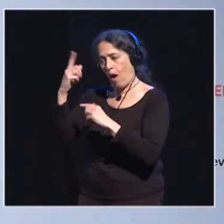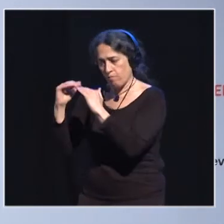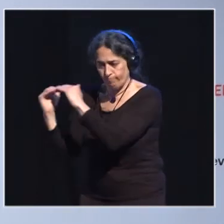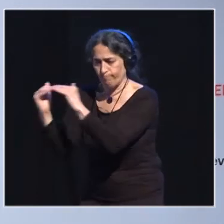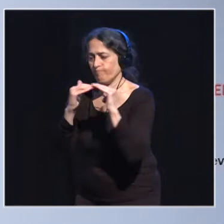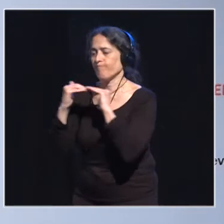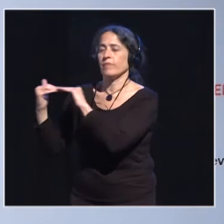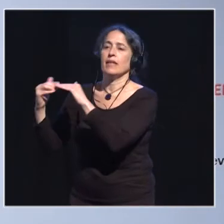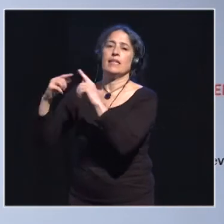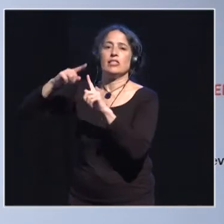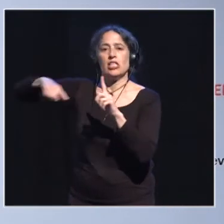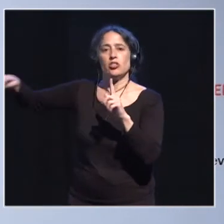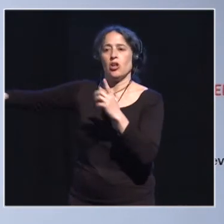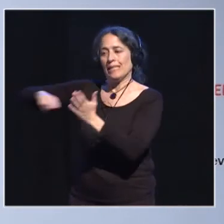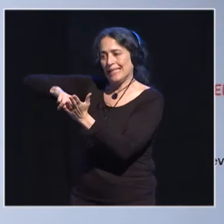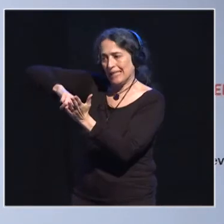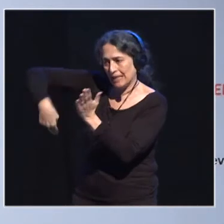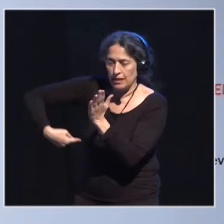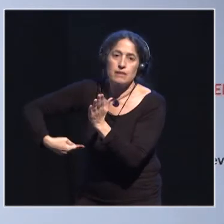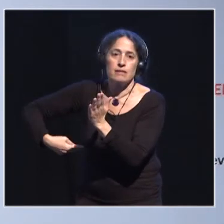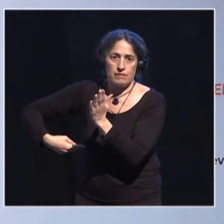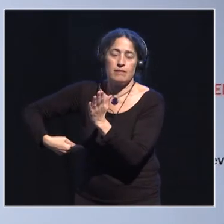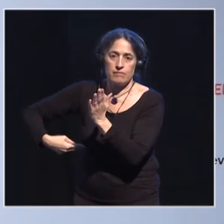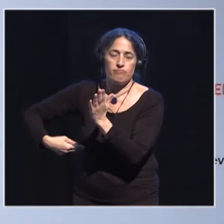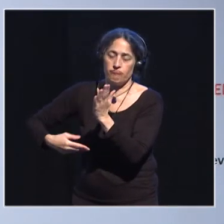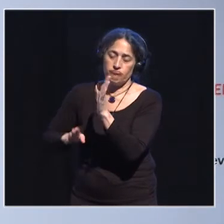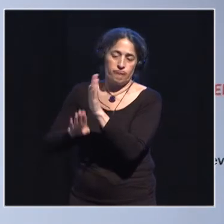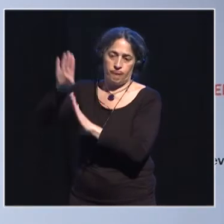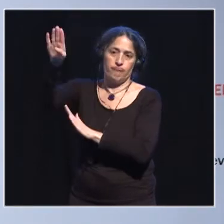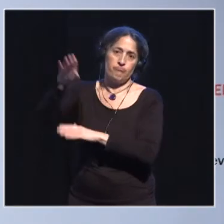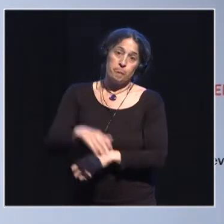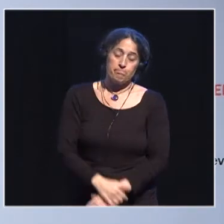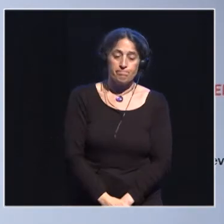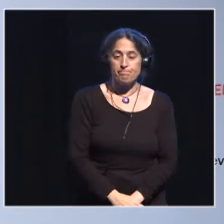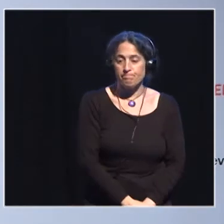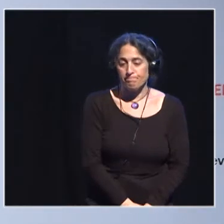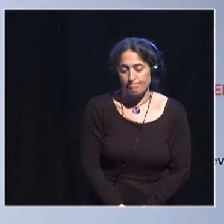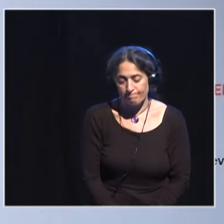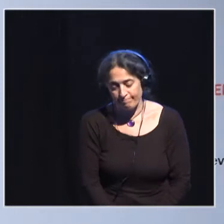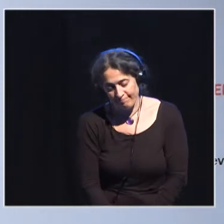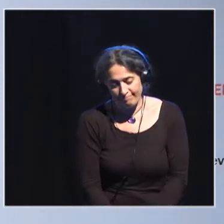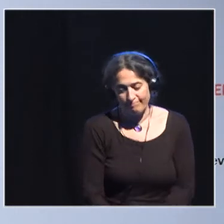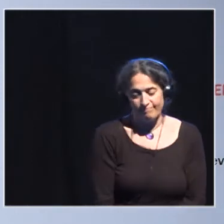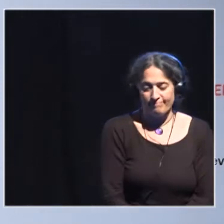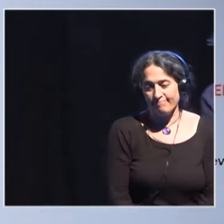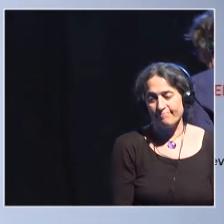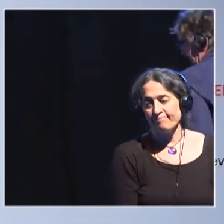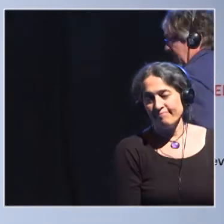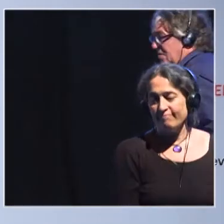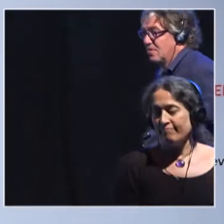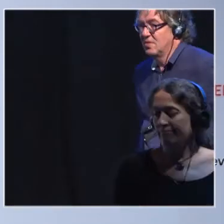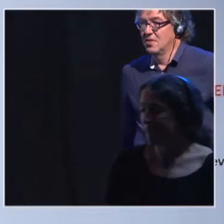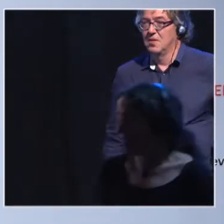pay 50 million euros for all those public sector